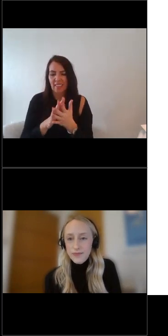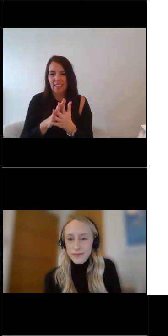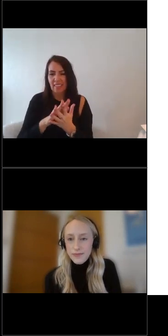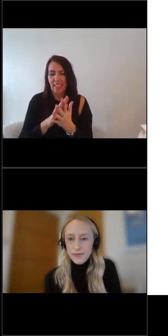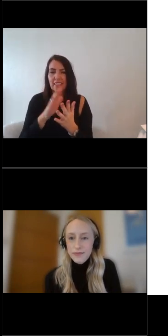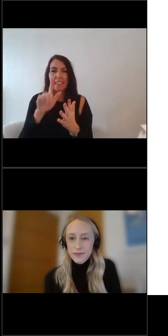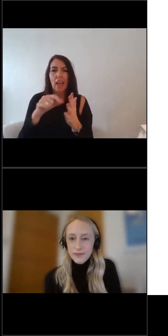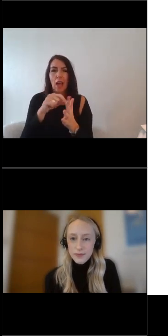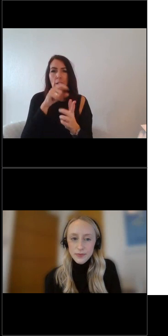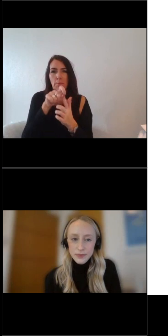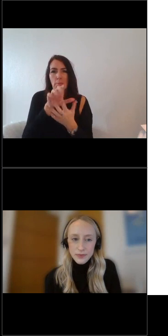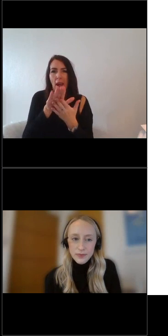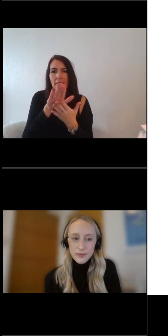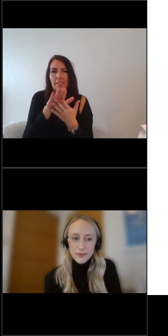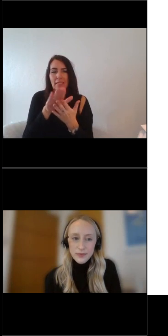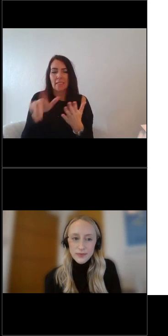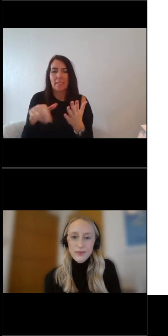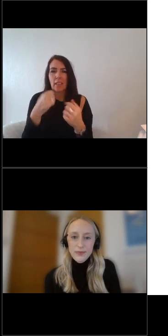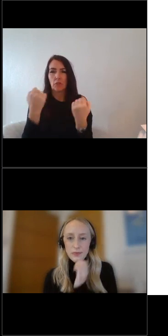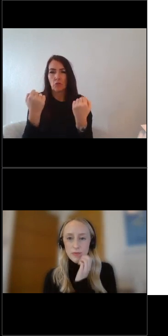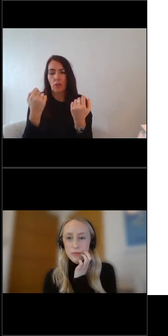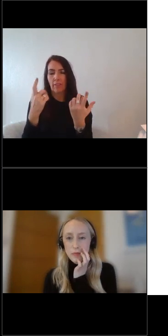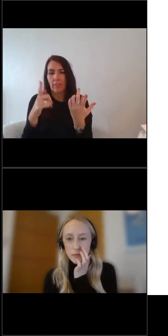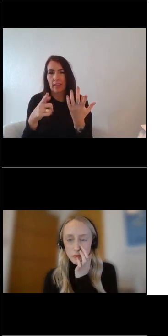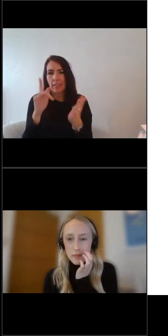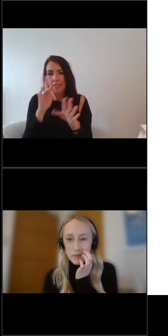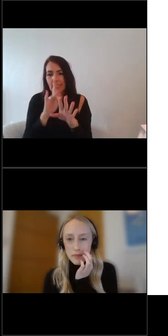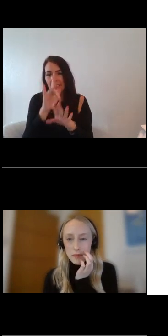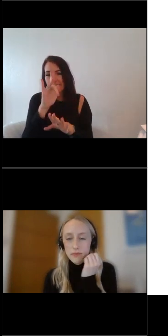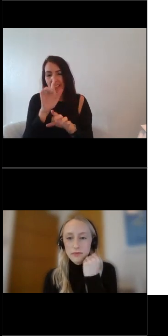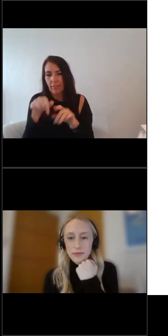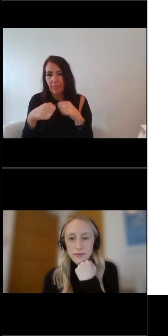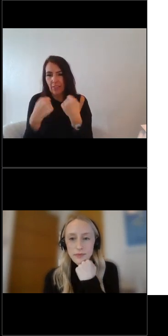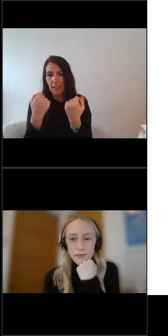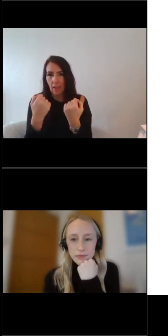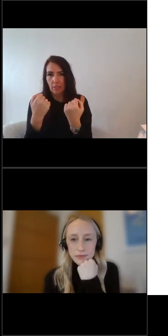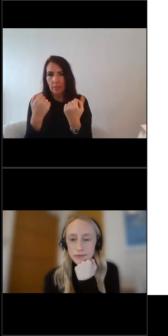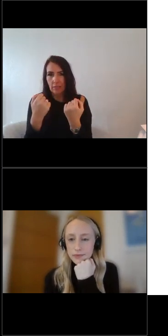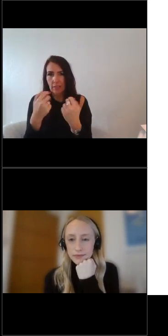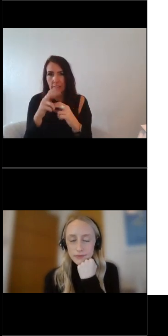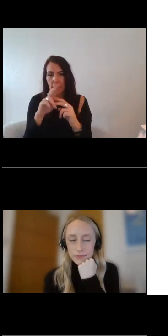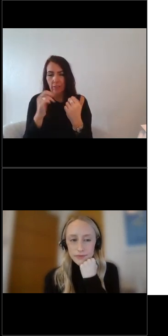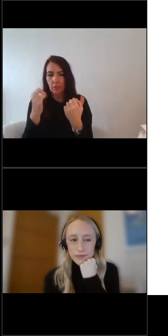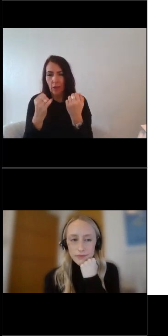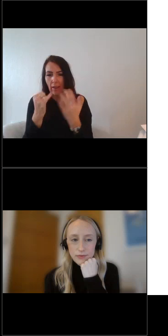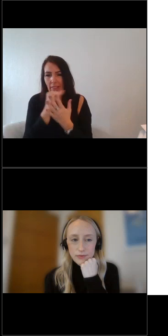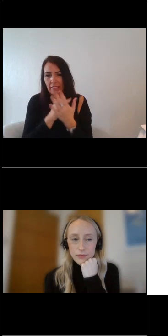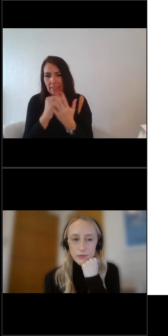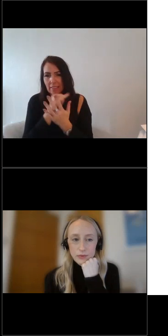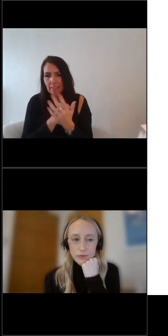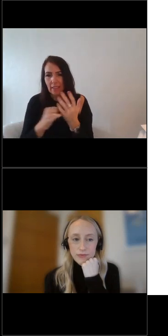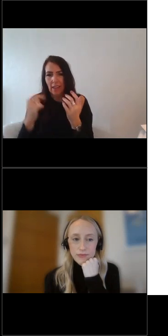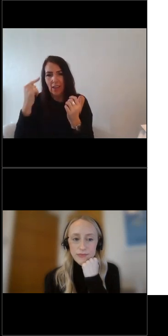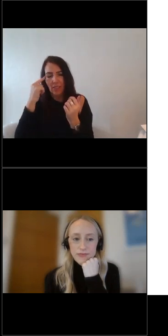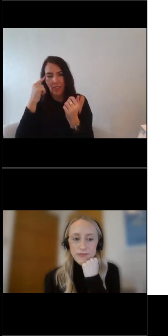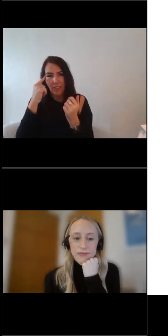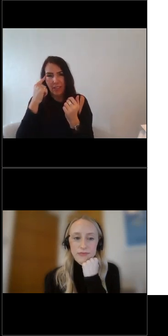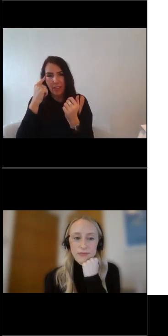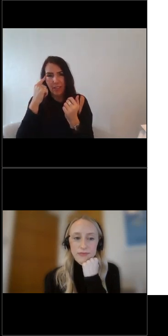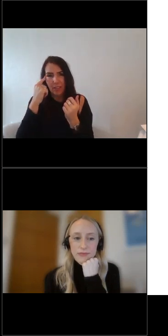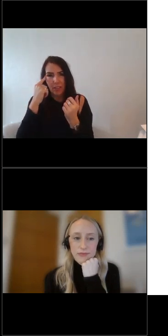and driving style and the sensitivity of the vehicles to that. I think there is an